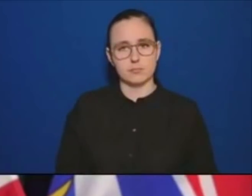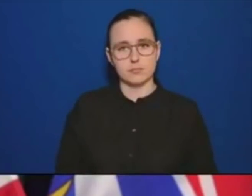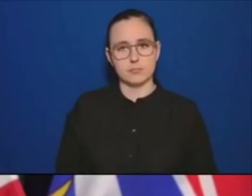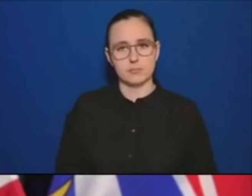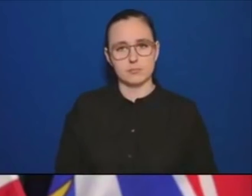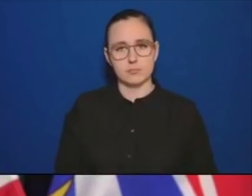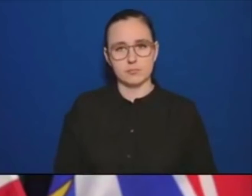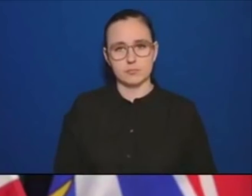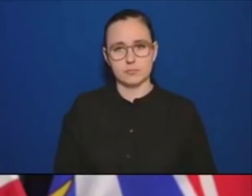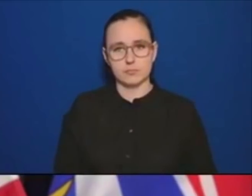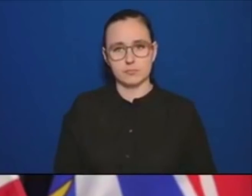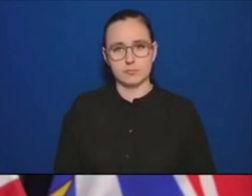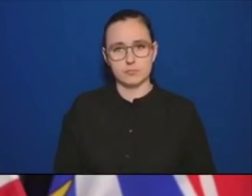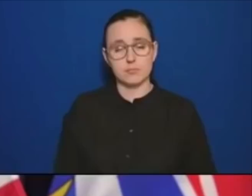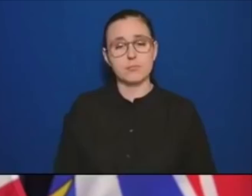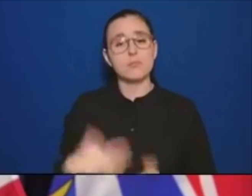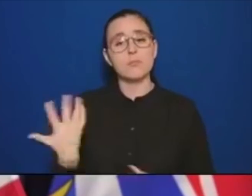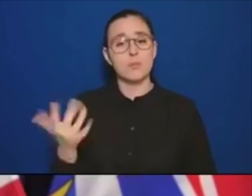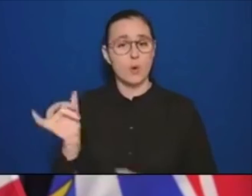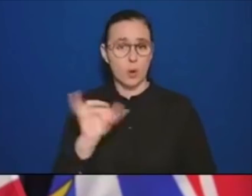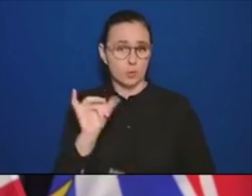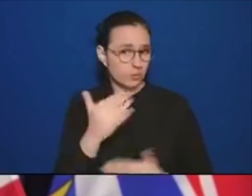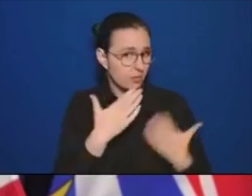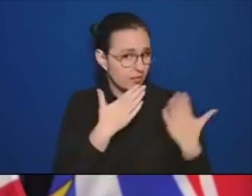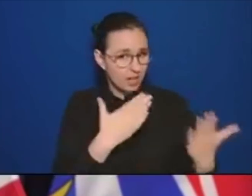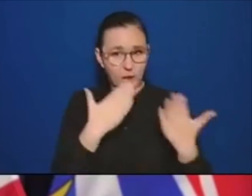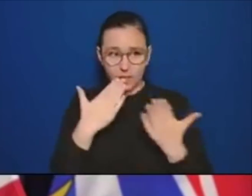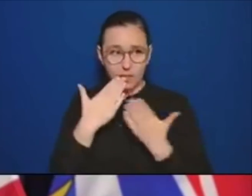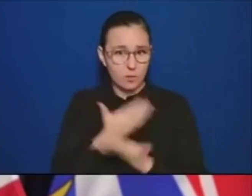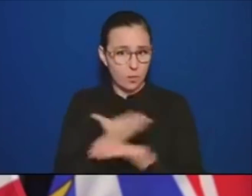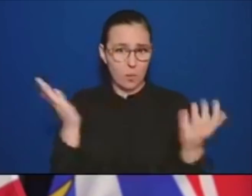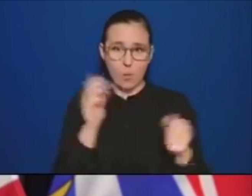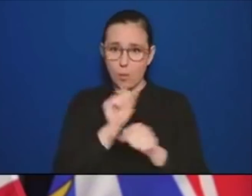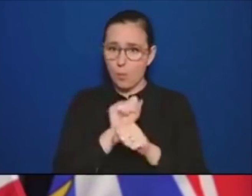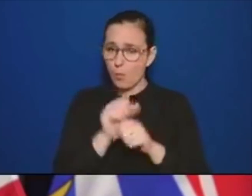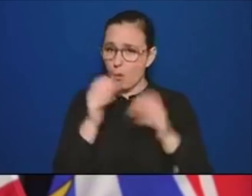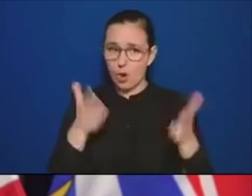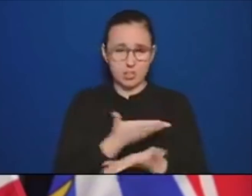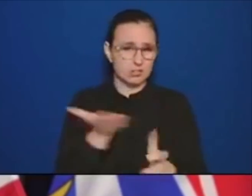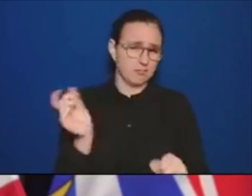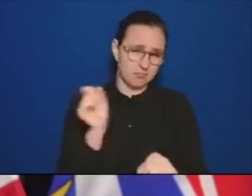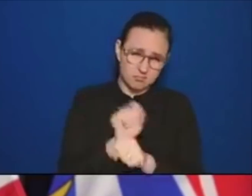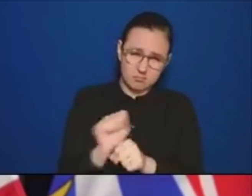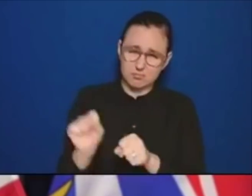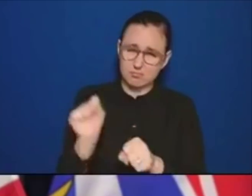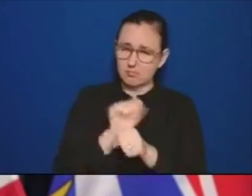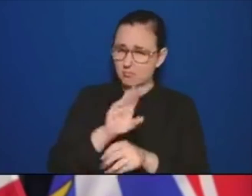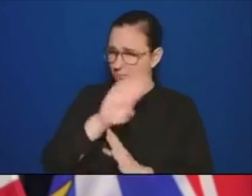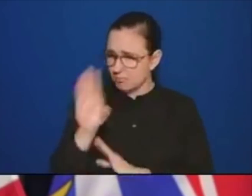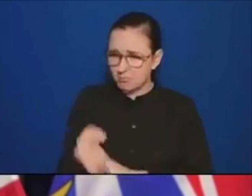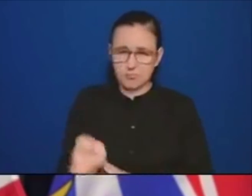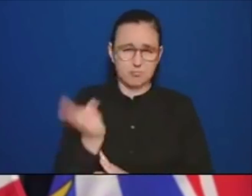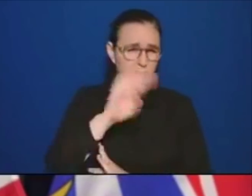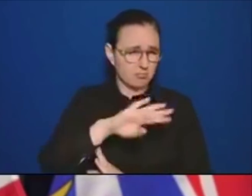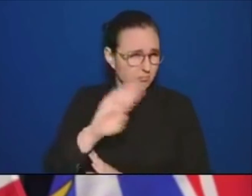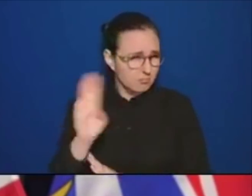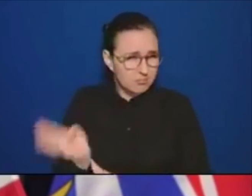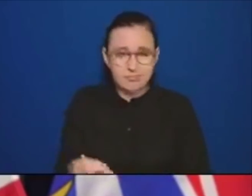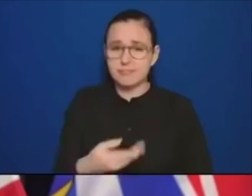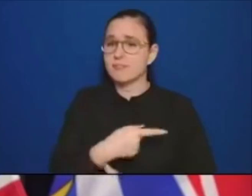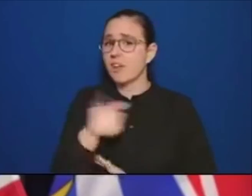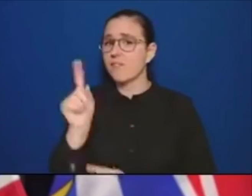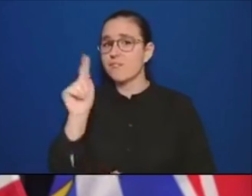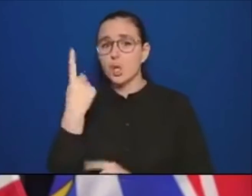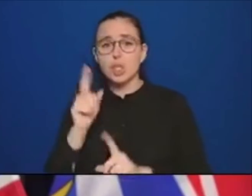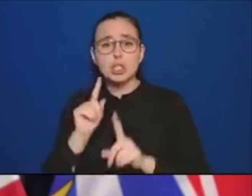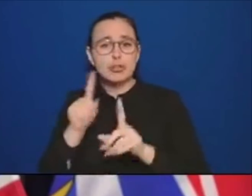to all those who've gotten us to where we are today, to be able to update and reopen infrastructure, the responders who showed up, the people who welcomed and cared